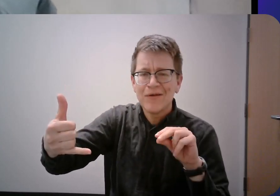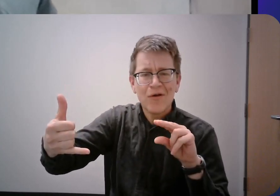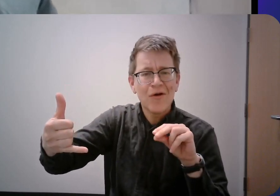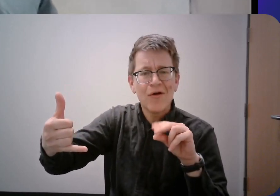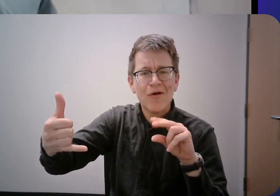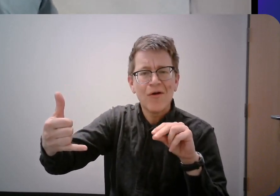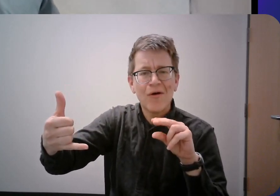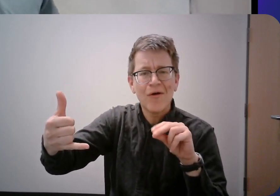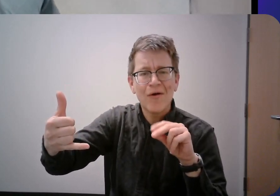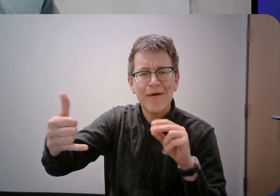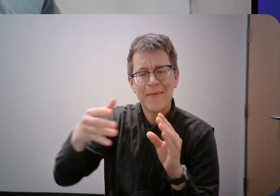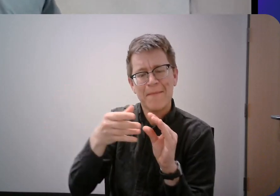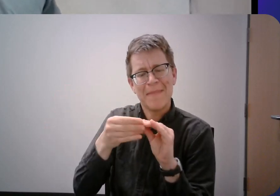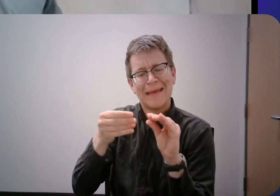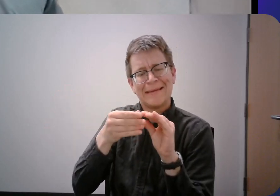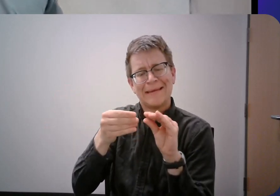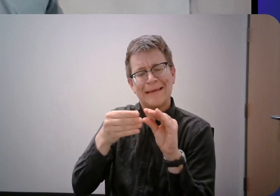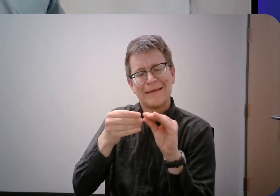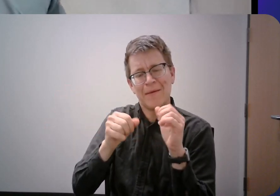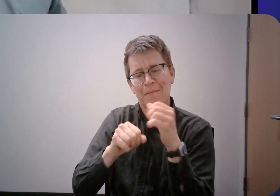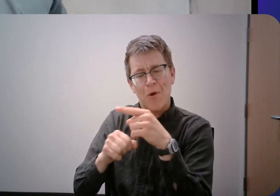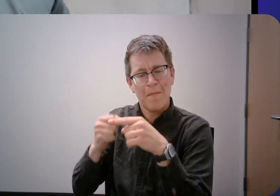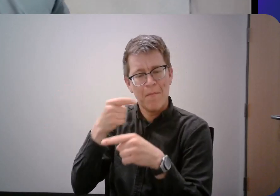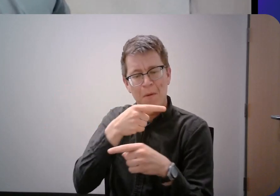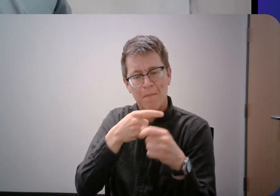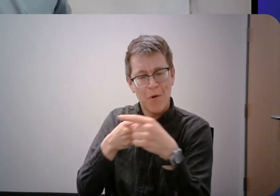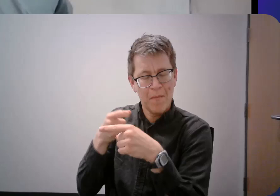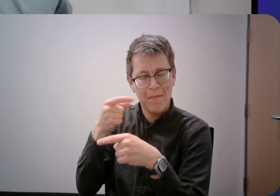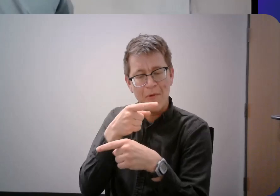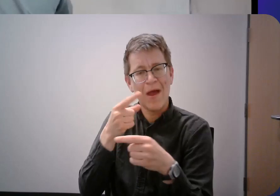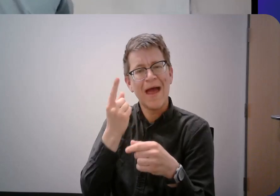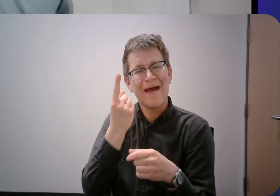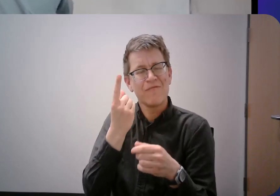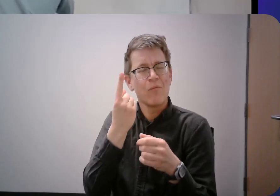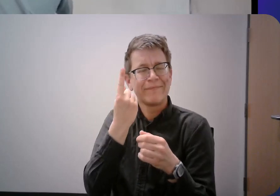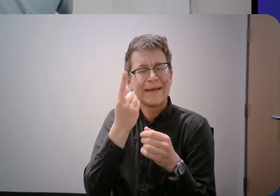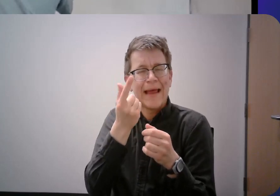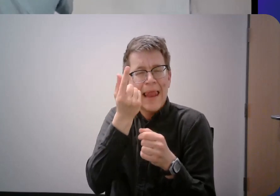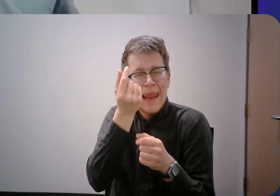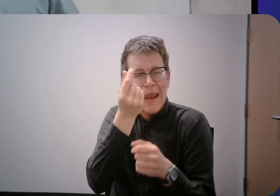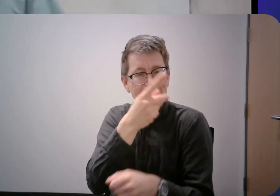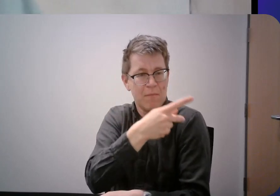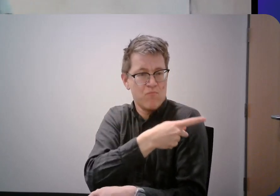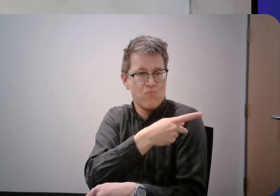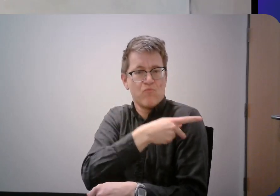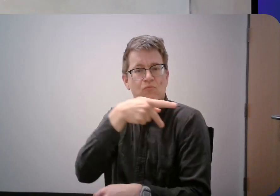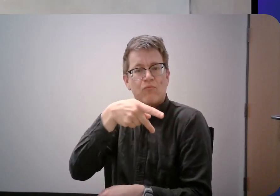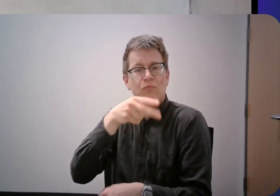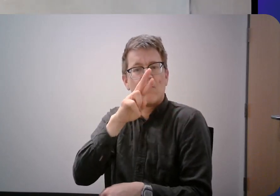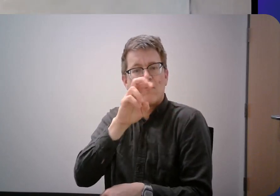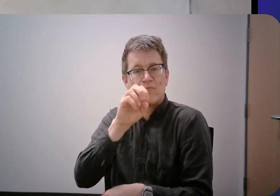a message in the bottle. I'm sure you've seen or heard some of the movies about pirates and stuff like that.